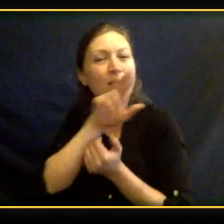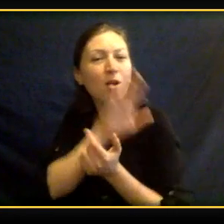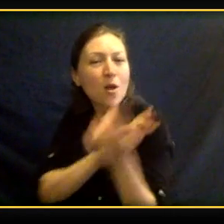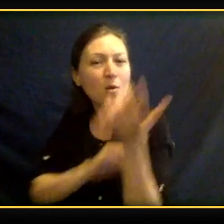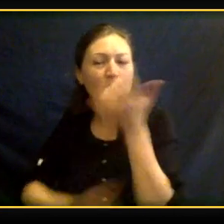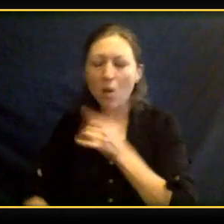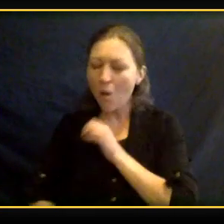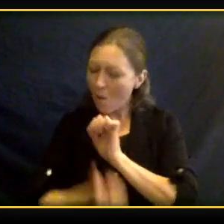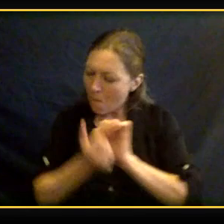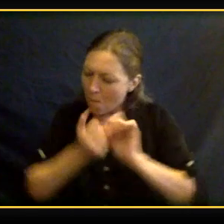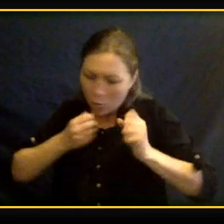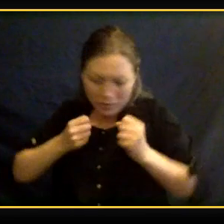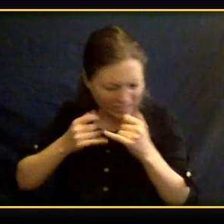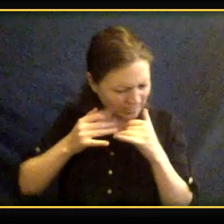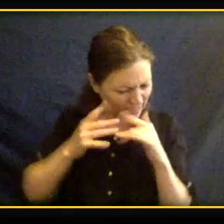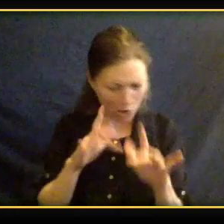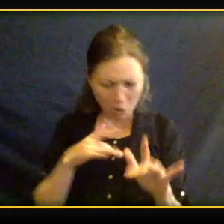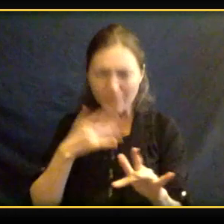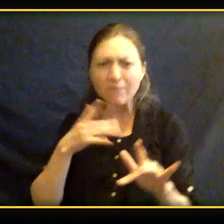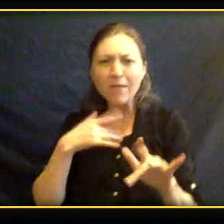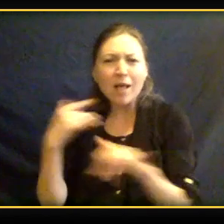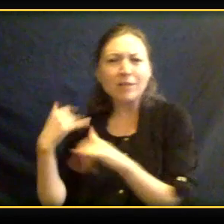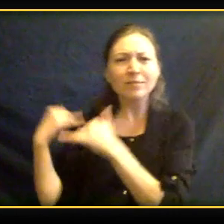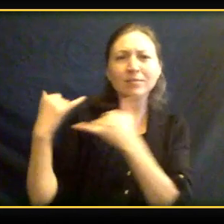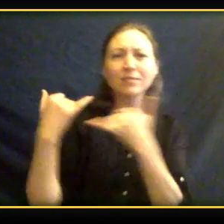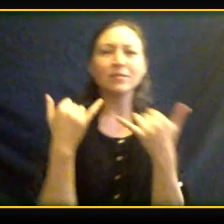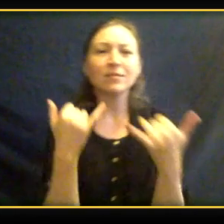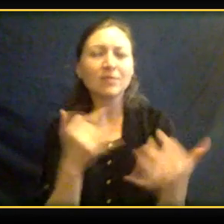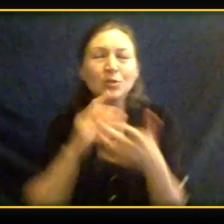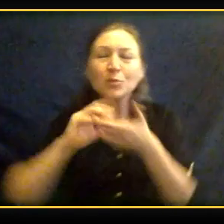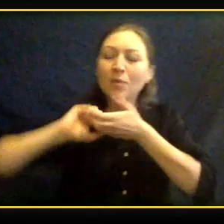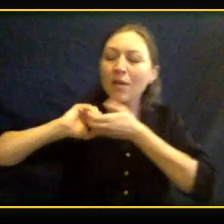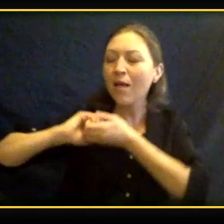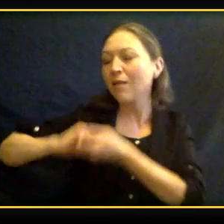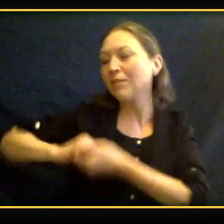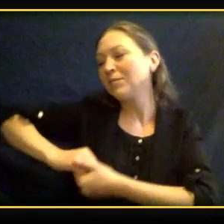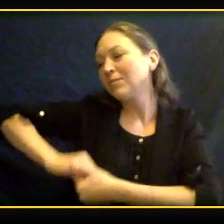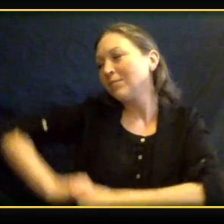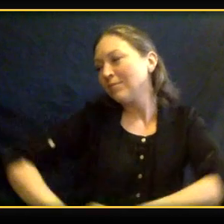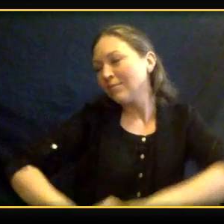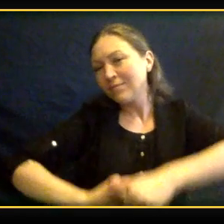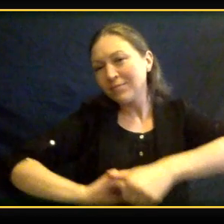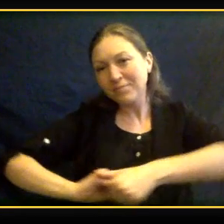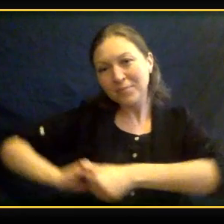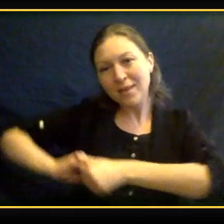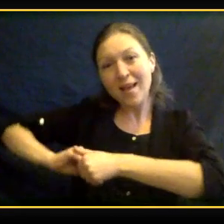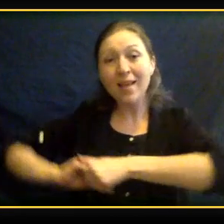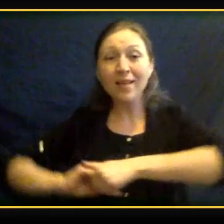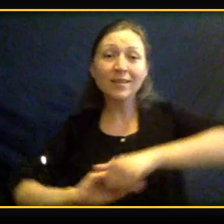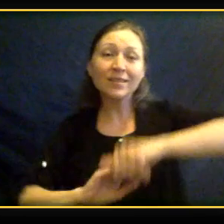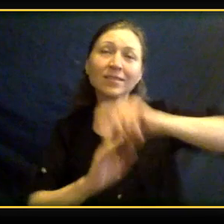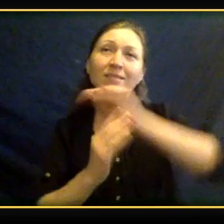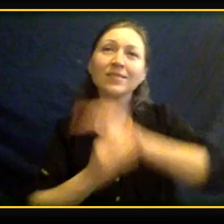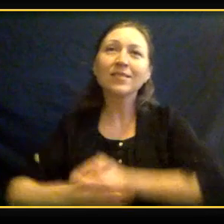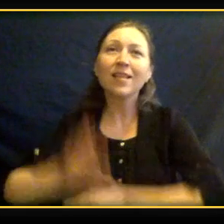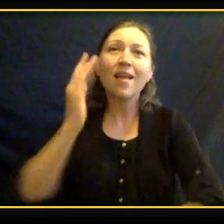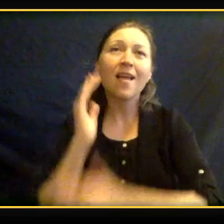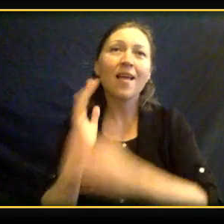I've ever been. You held my hand until the